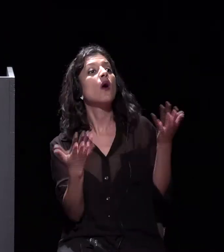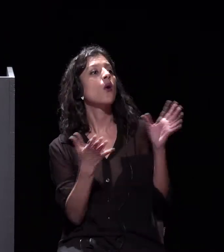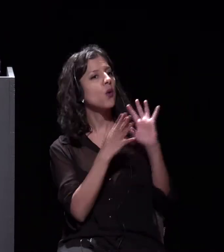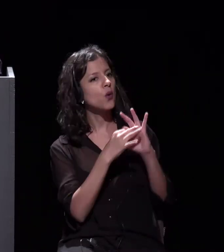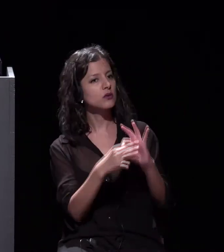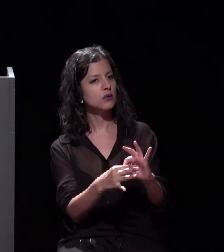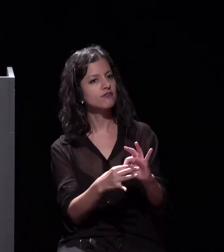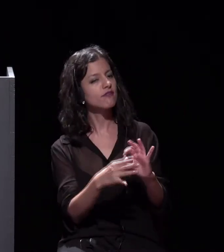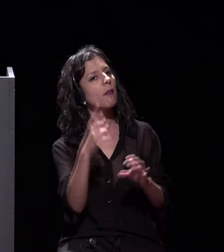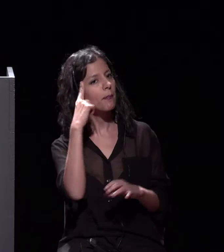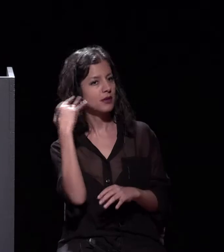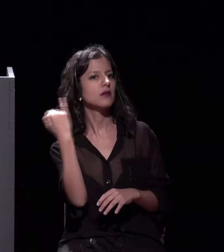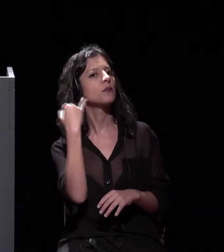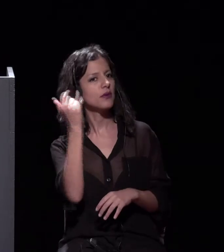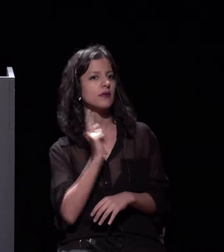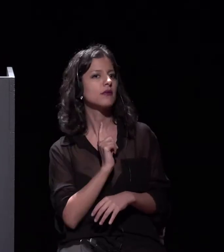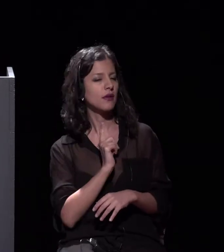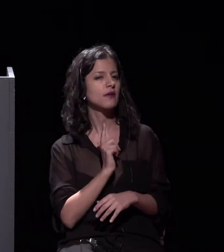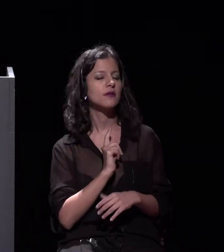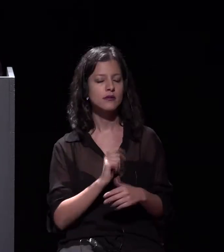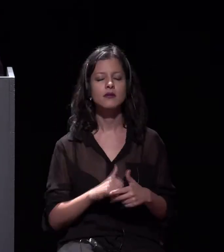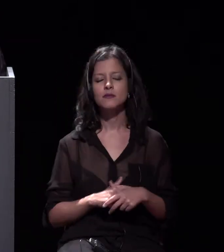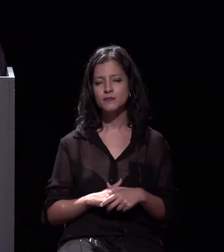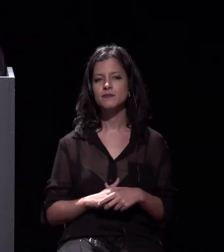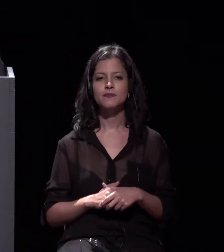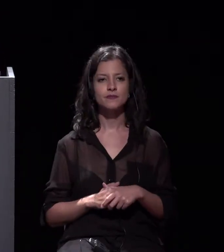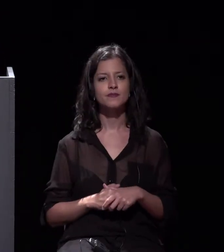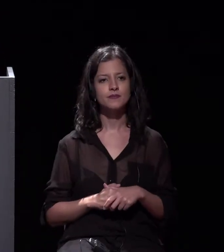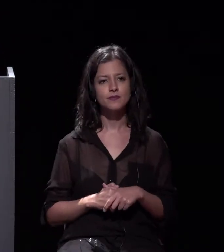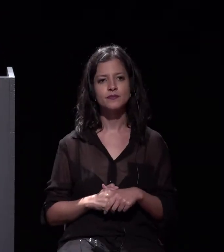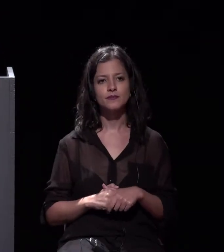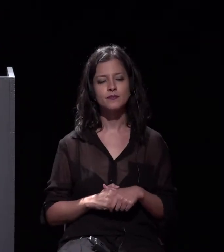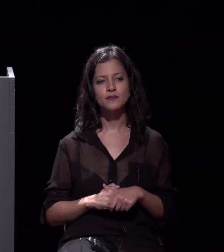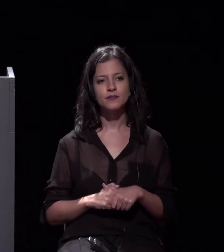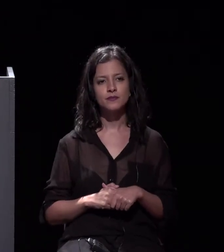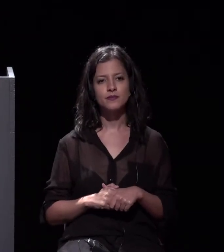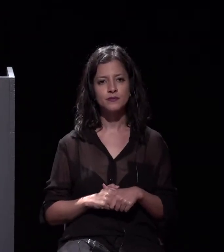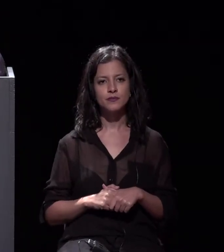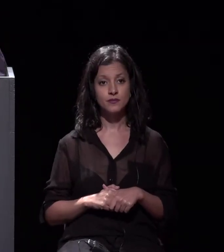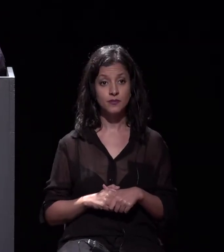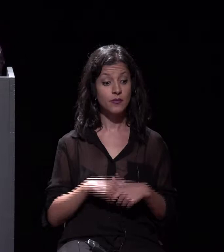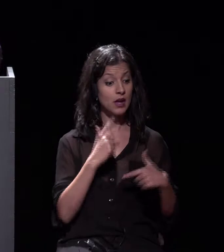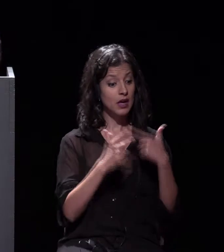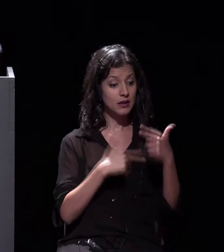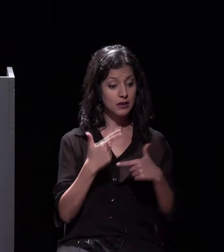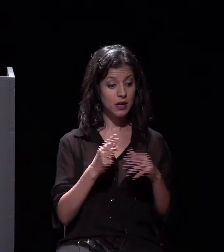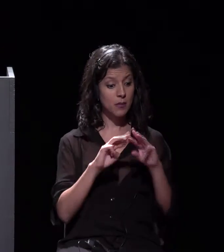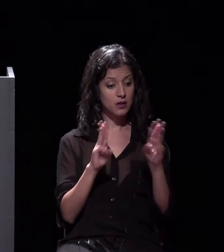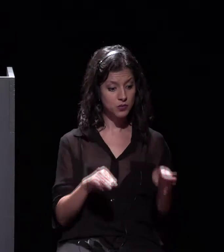So in the process, of course, this notion that museum work or curatorial work involved primarily what happened within the